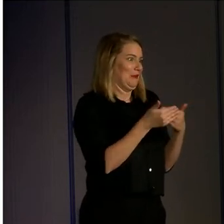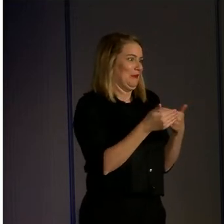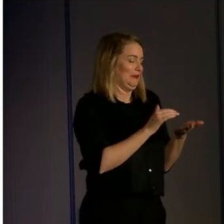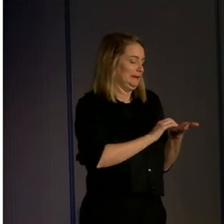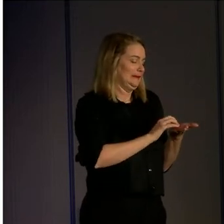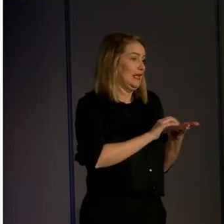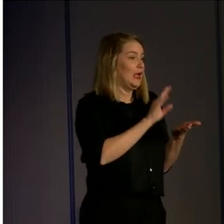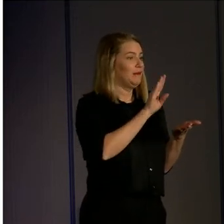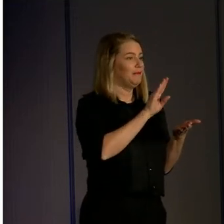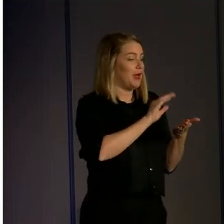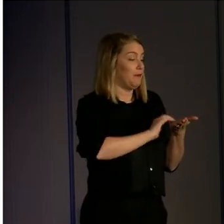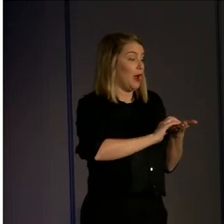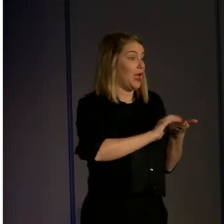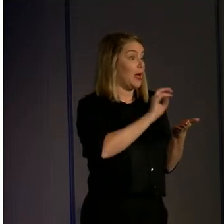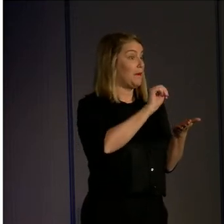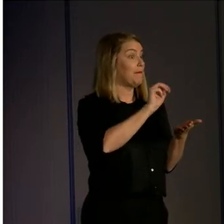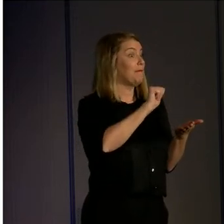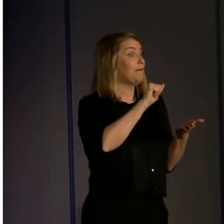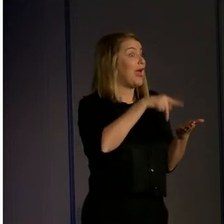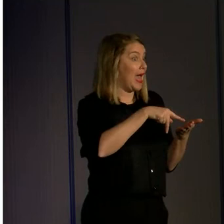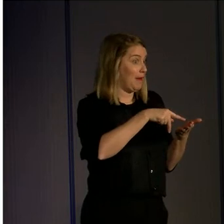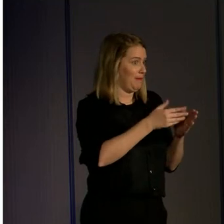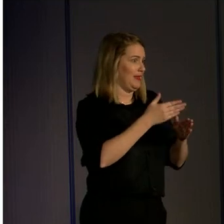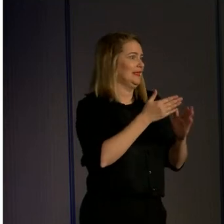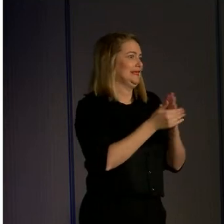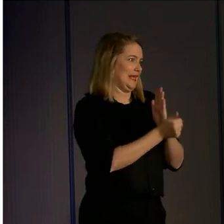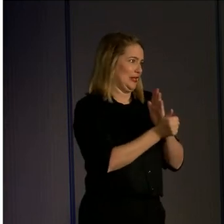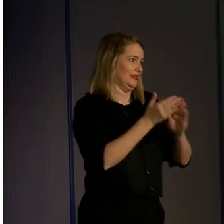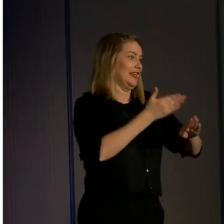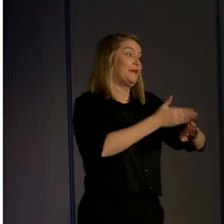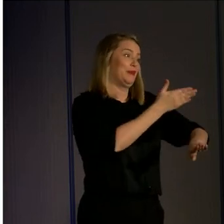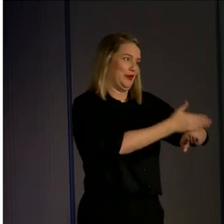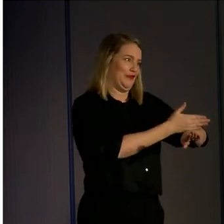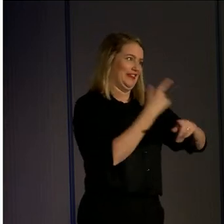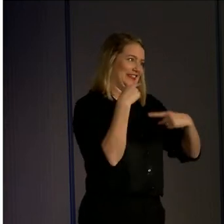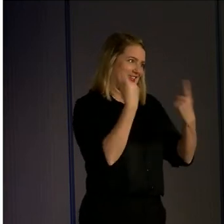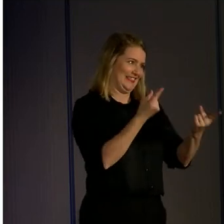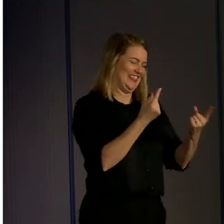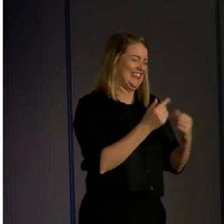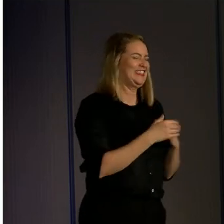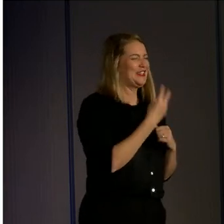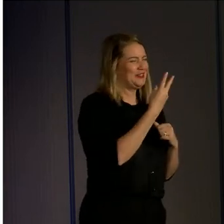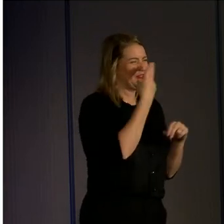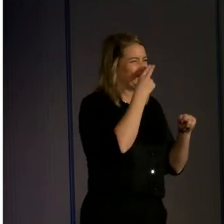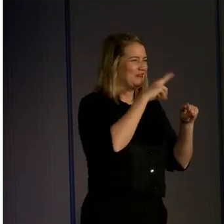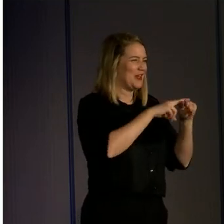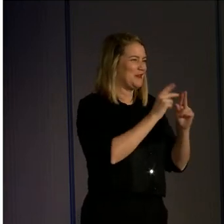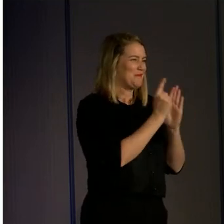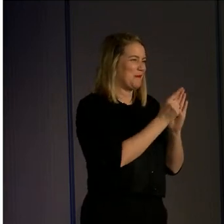map reading skills definitely improved since then. So those were two fun moments for me.